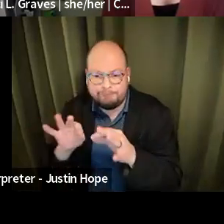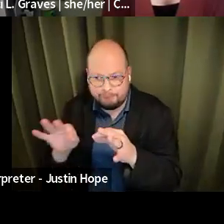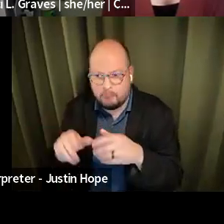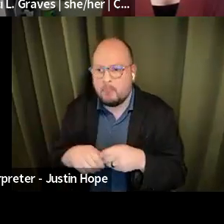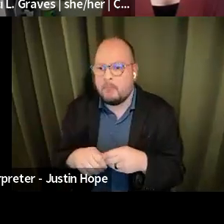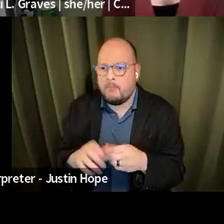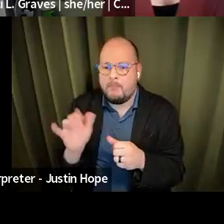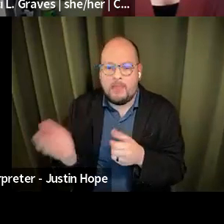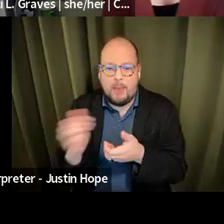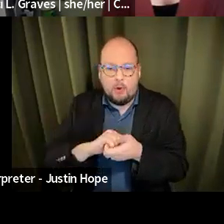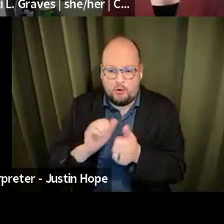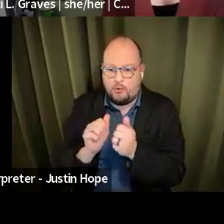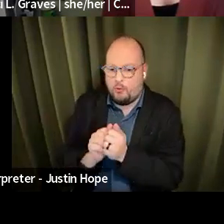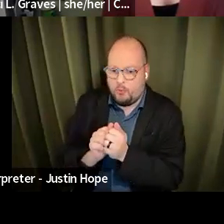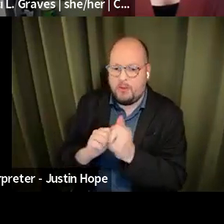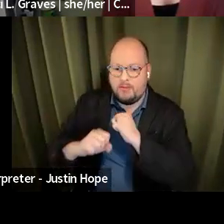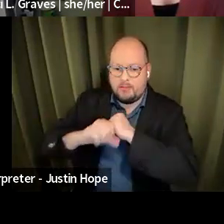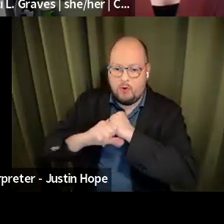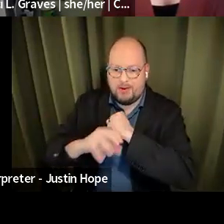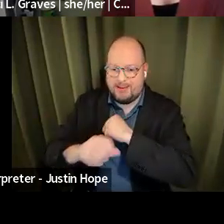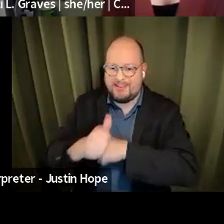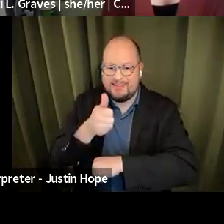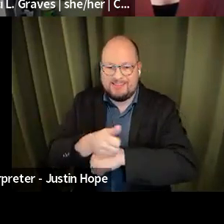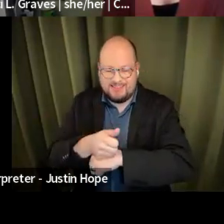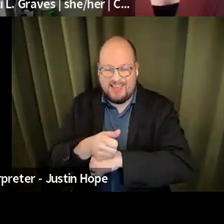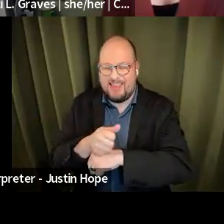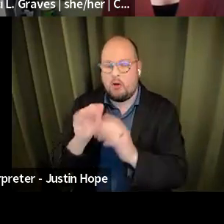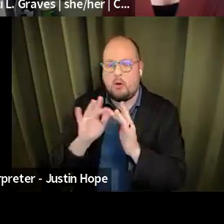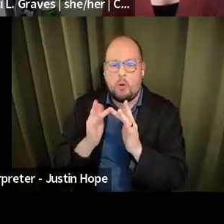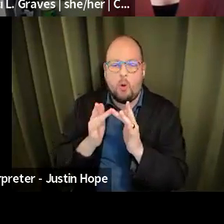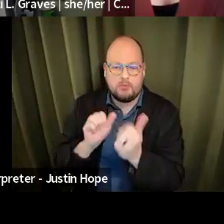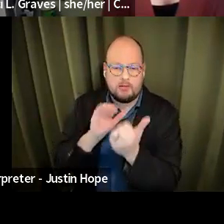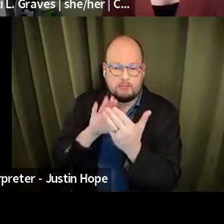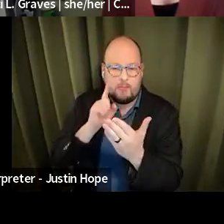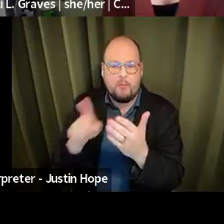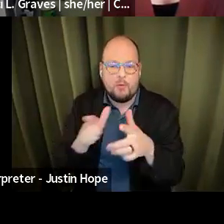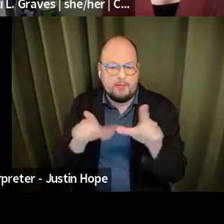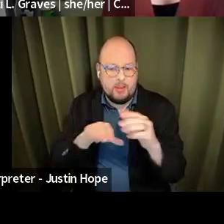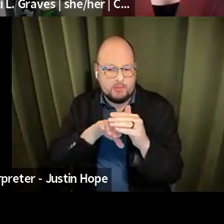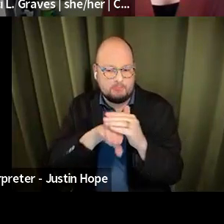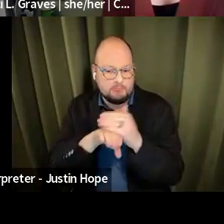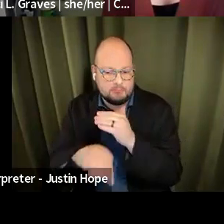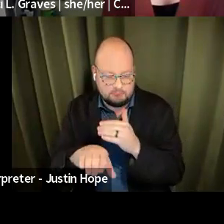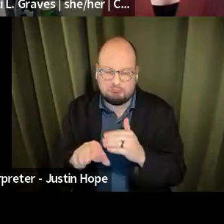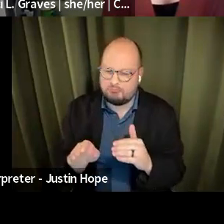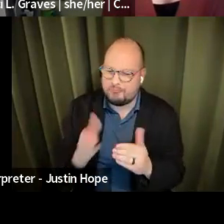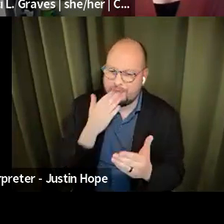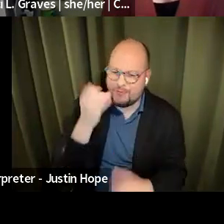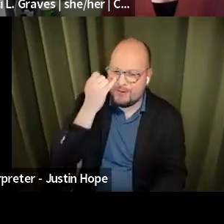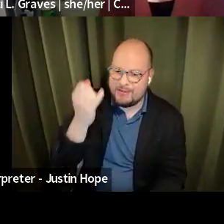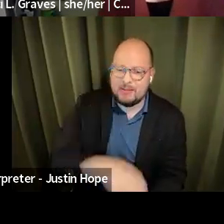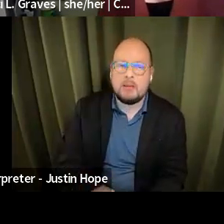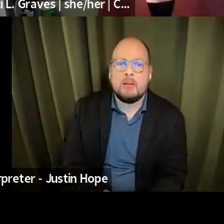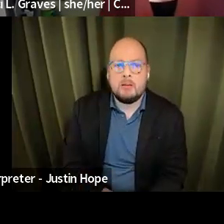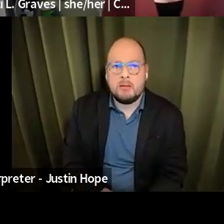partnership to have with marketing, is to create a social media presence around language access. You know, one other thing that we